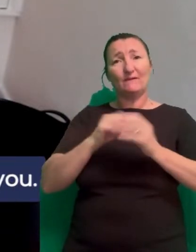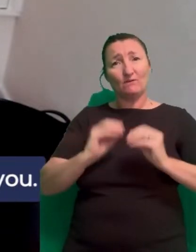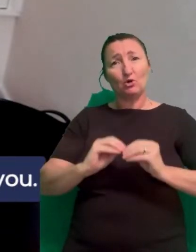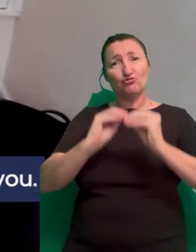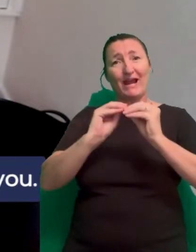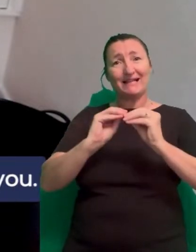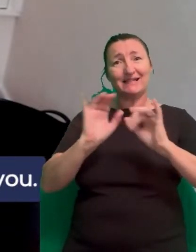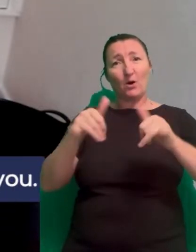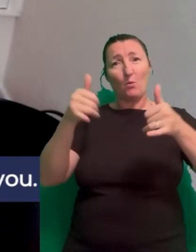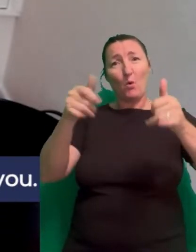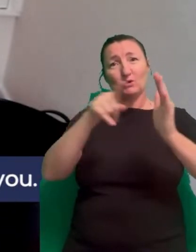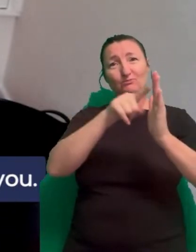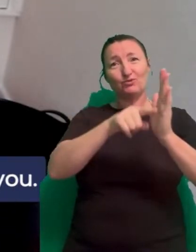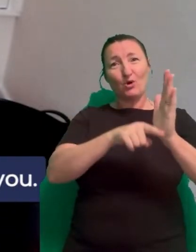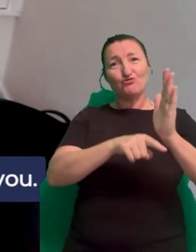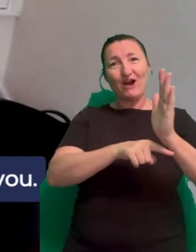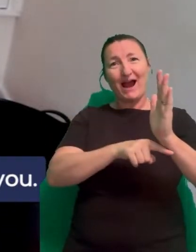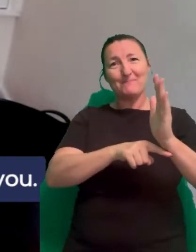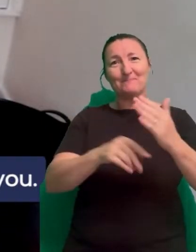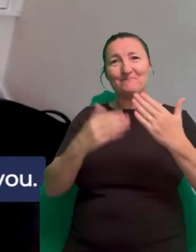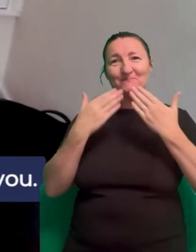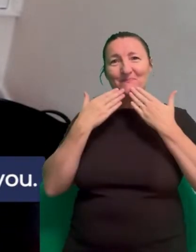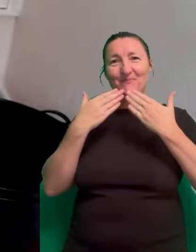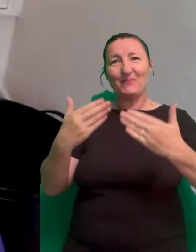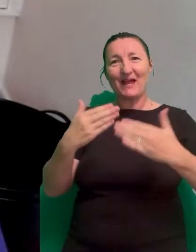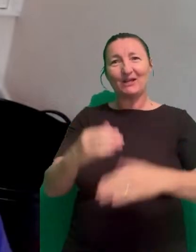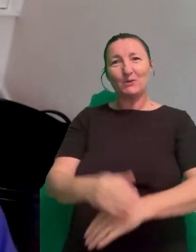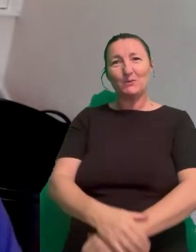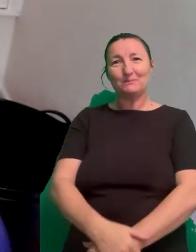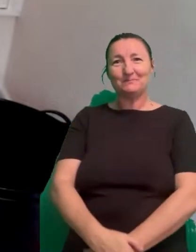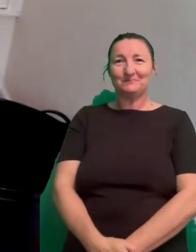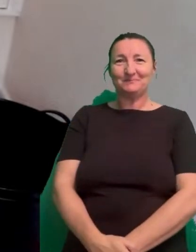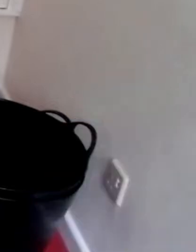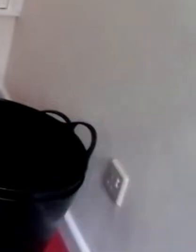inclusion for creating this awards programme. Thank you.